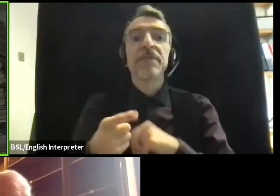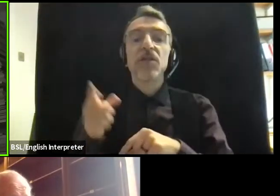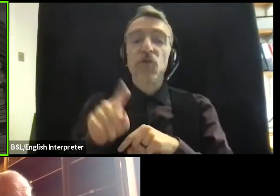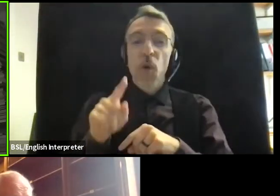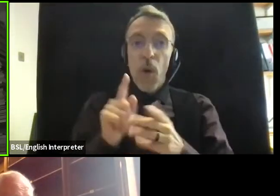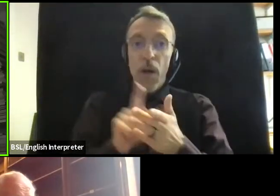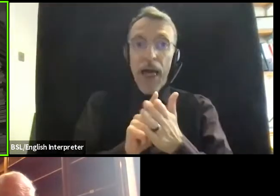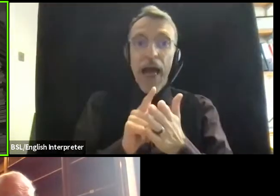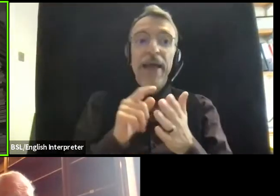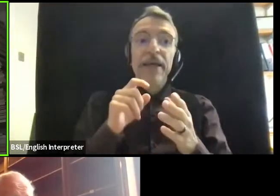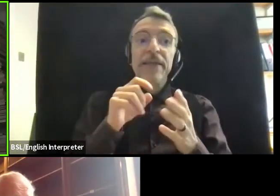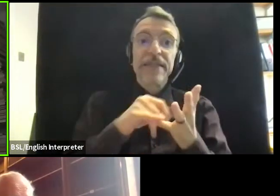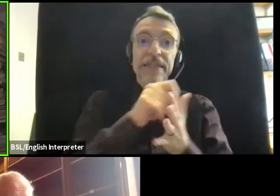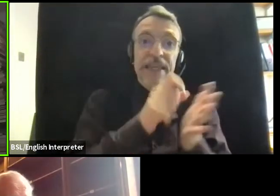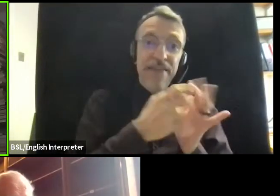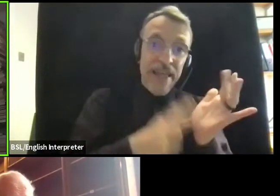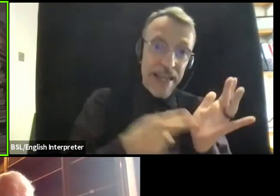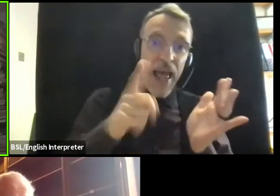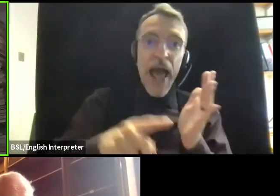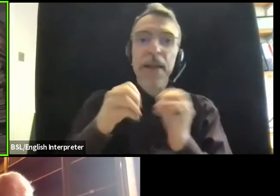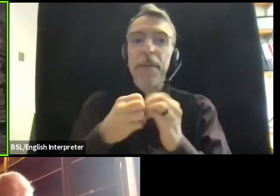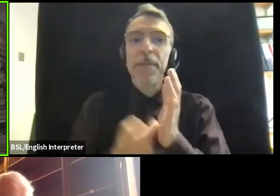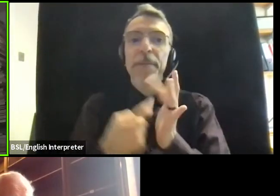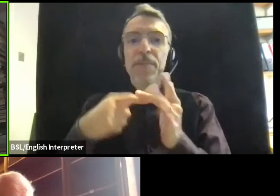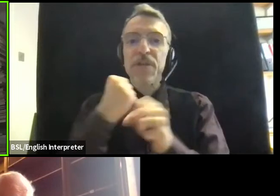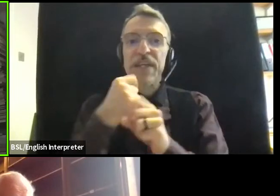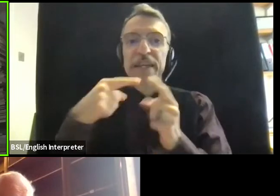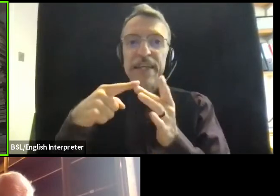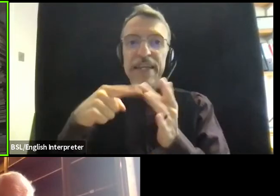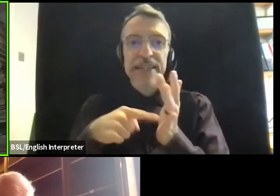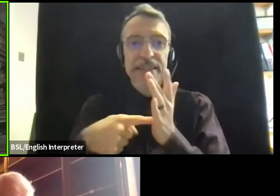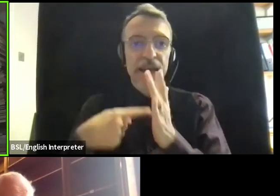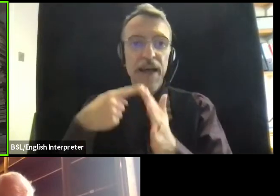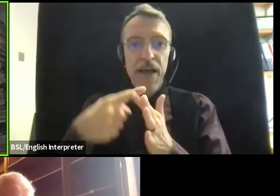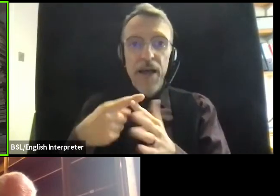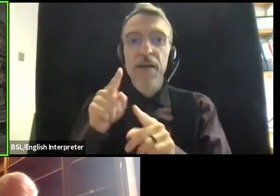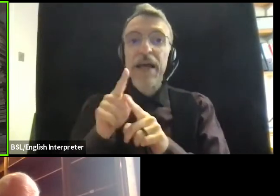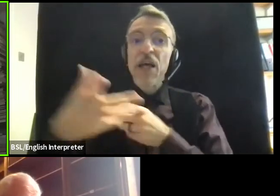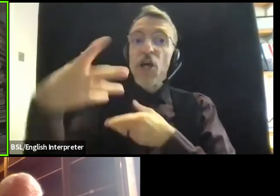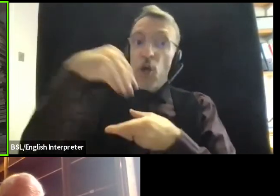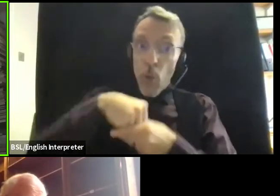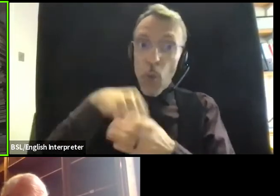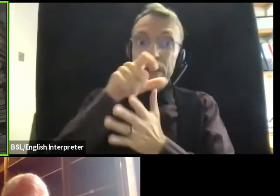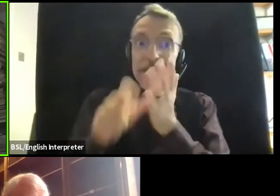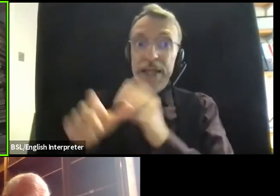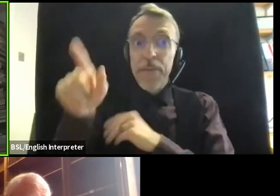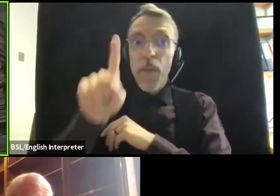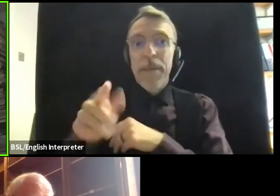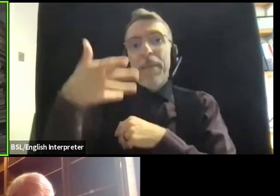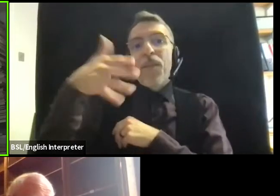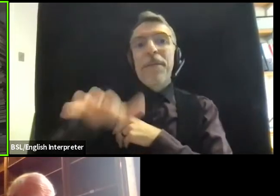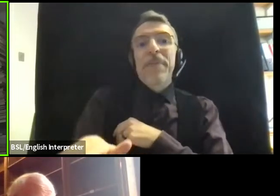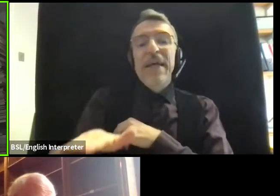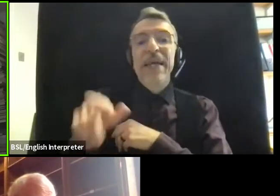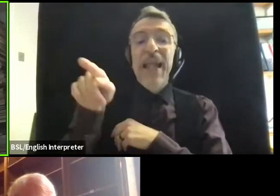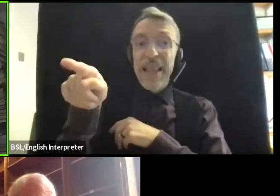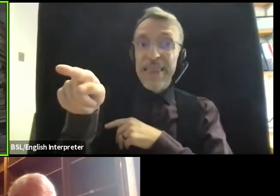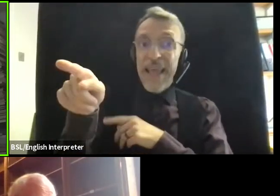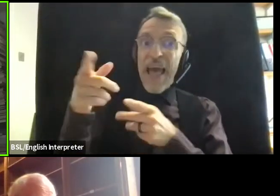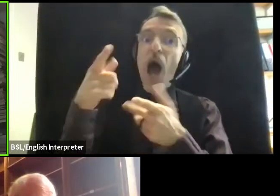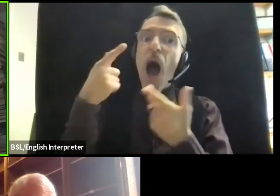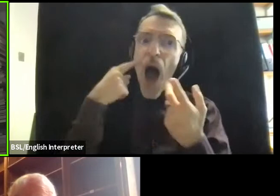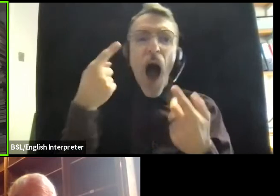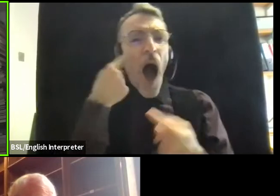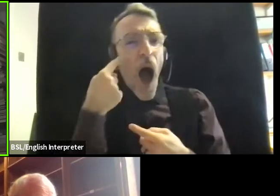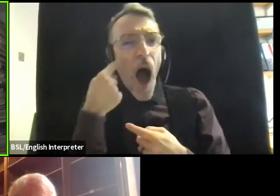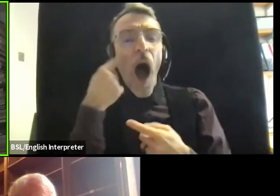long time on issues to do with the inclusion of people with disabilities. And they suggested, how about we look at